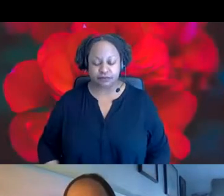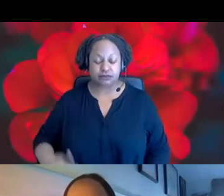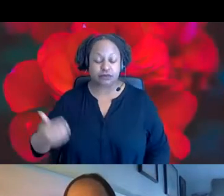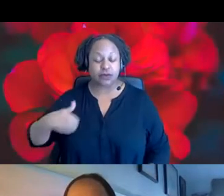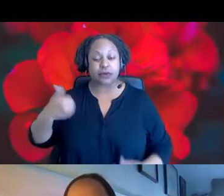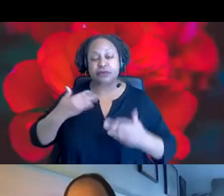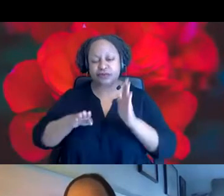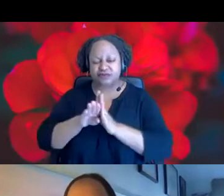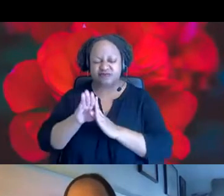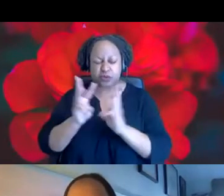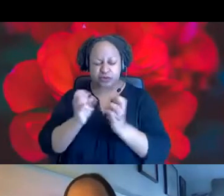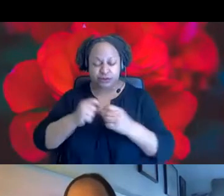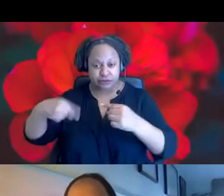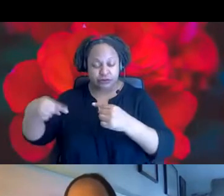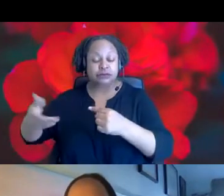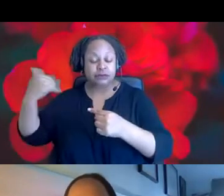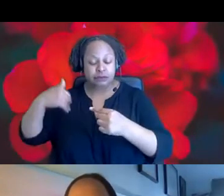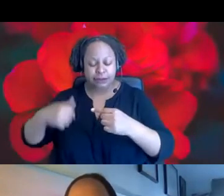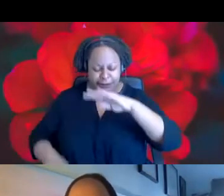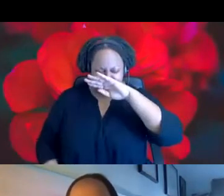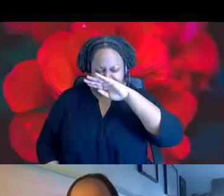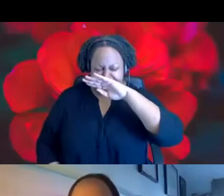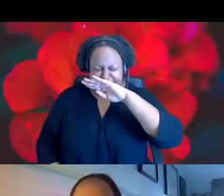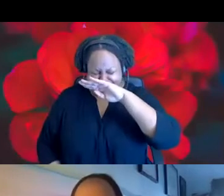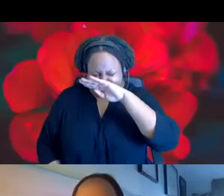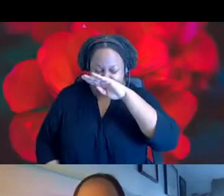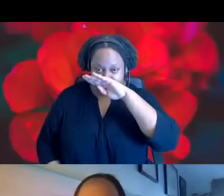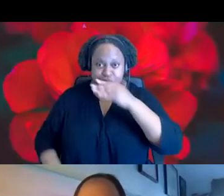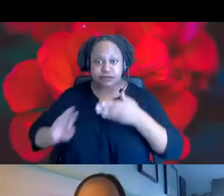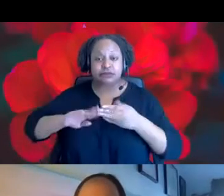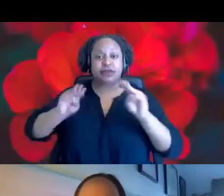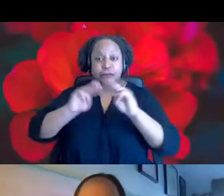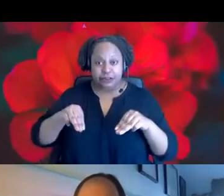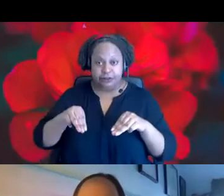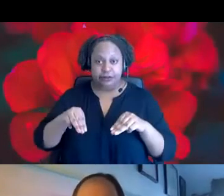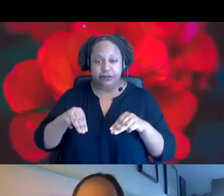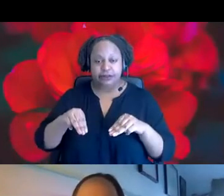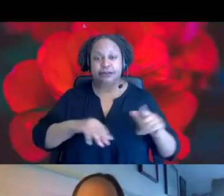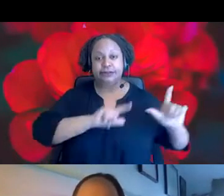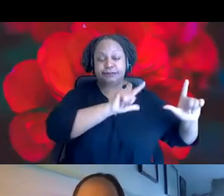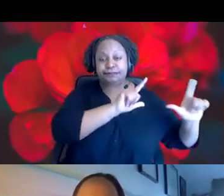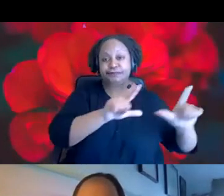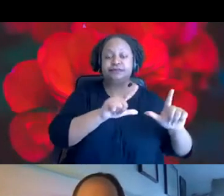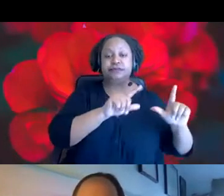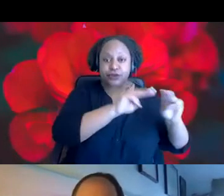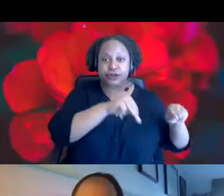series that, again, used to be in the museum within the galleries and has now shifted to Zoom.